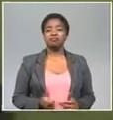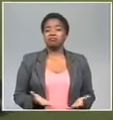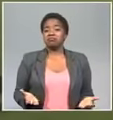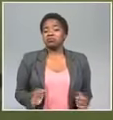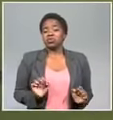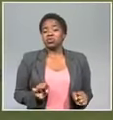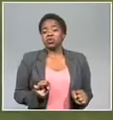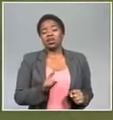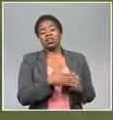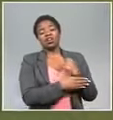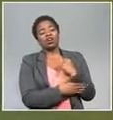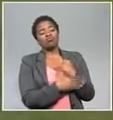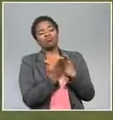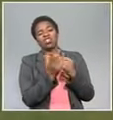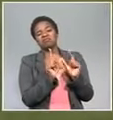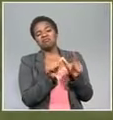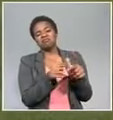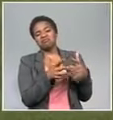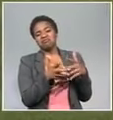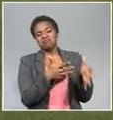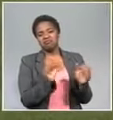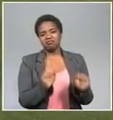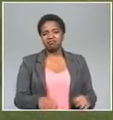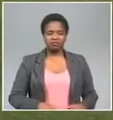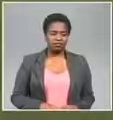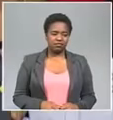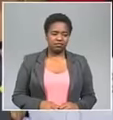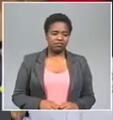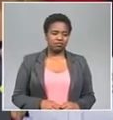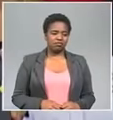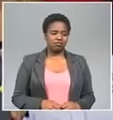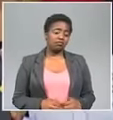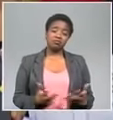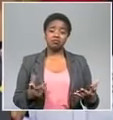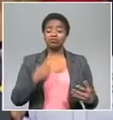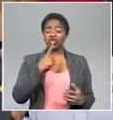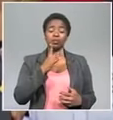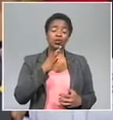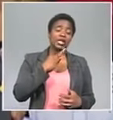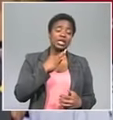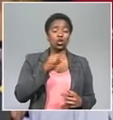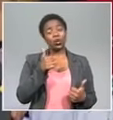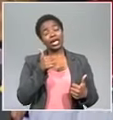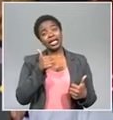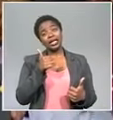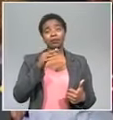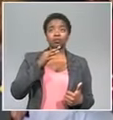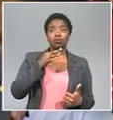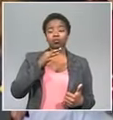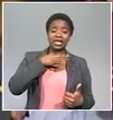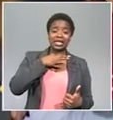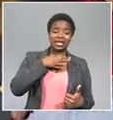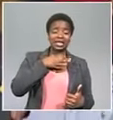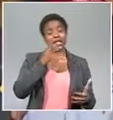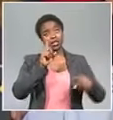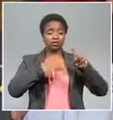their country whatever you like. People call it Britain, they call it Great Britain, they used to call it